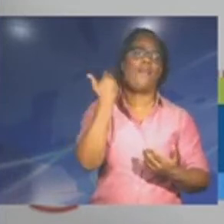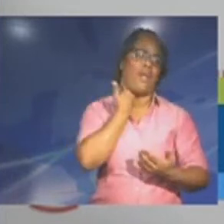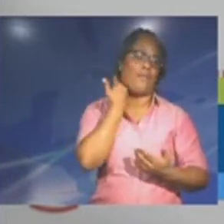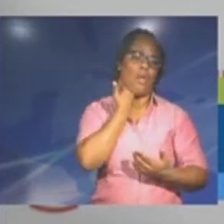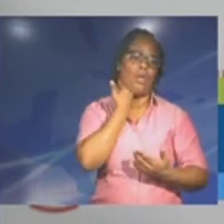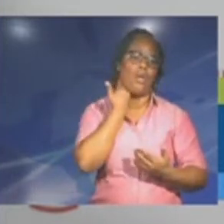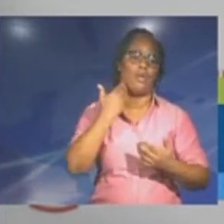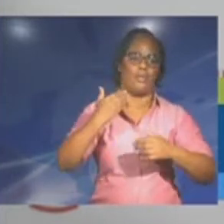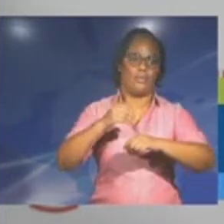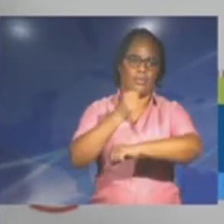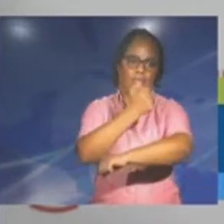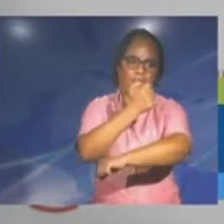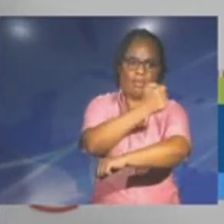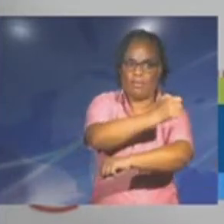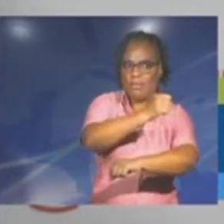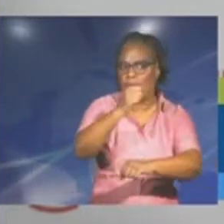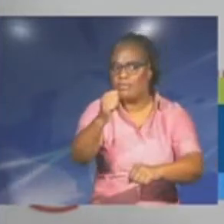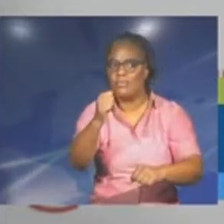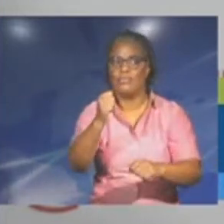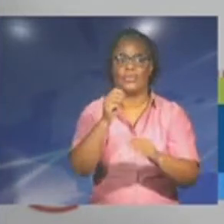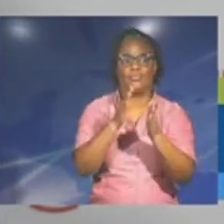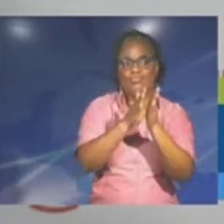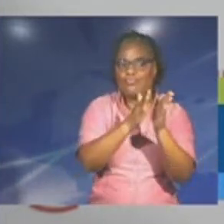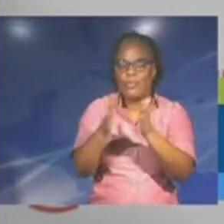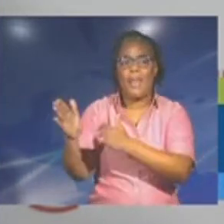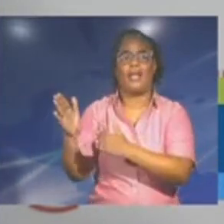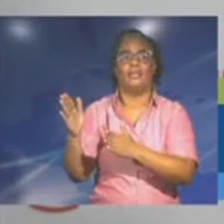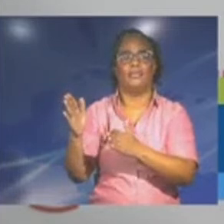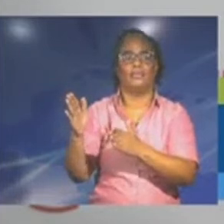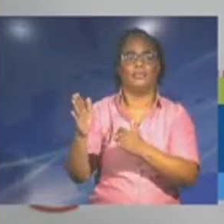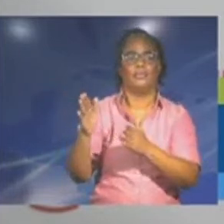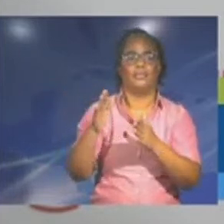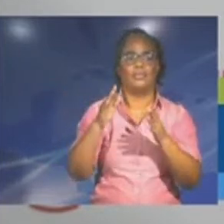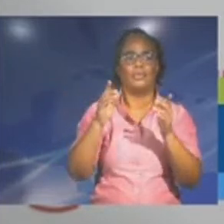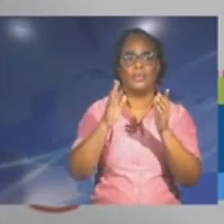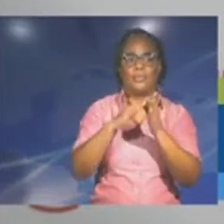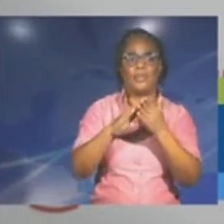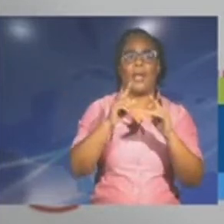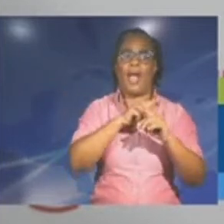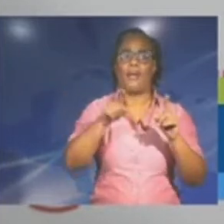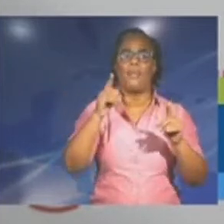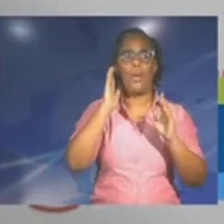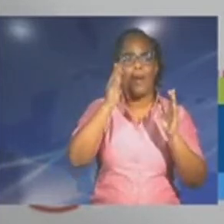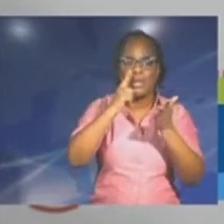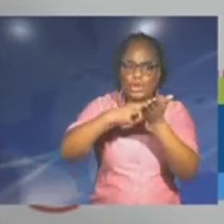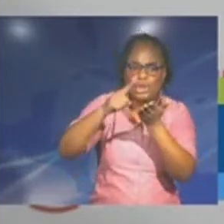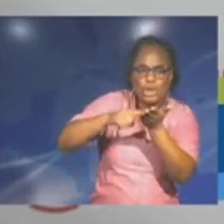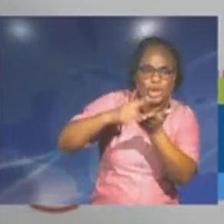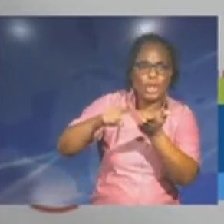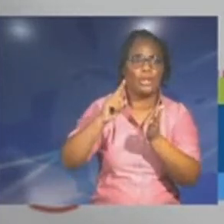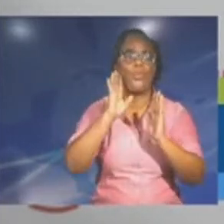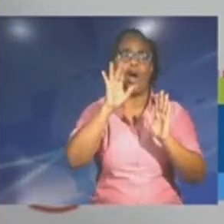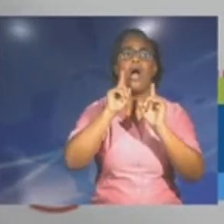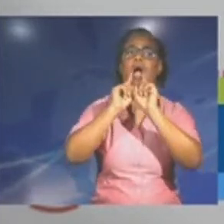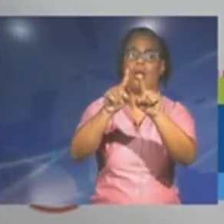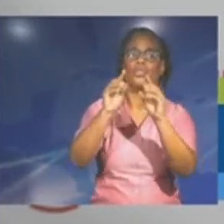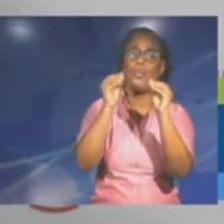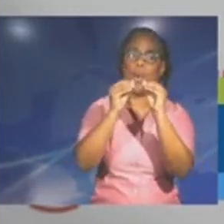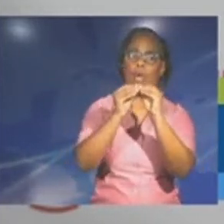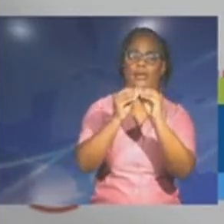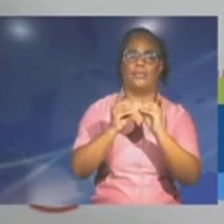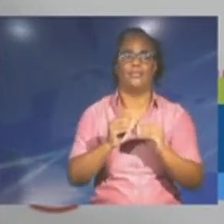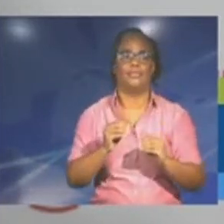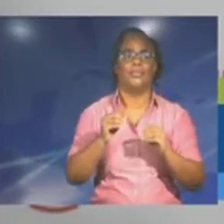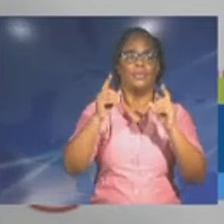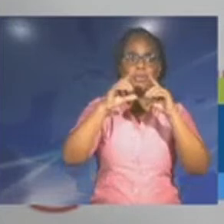get a more accurate answer for you next week in terms of numbers. Right. On the issue of mass storage site, that was an initiative of